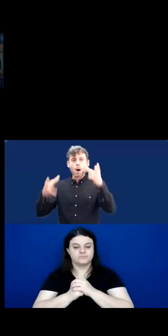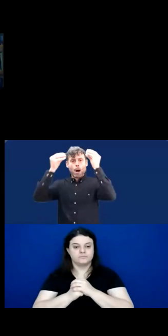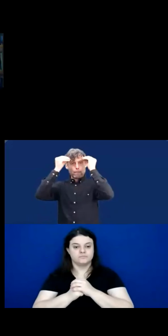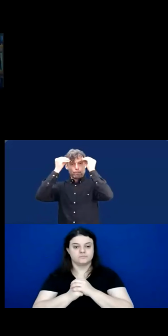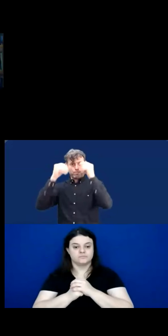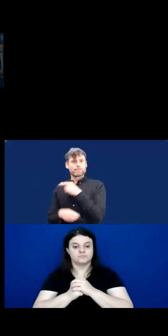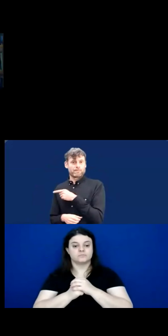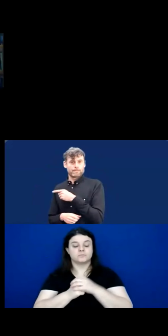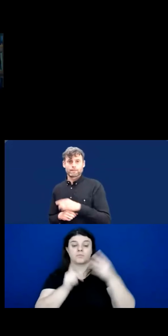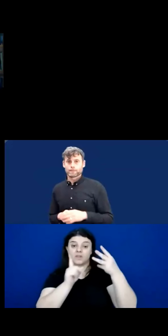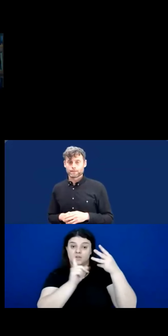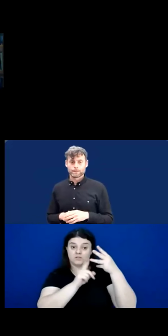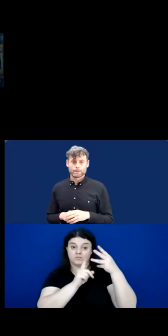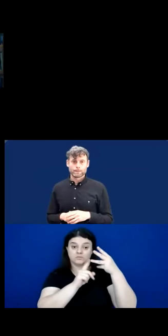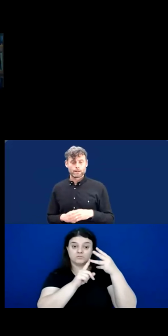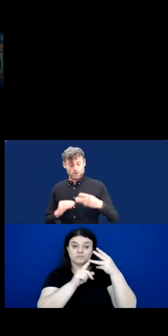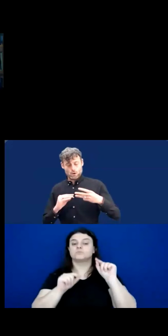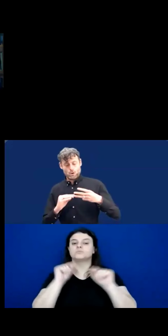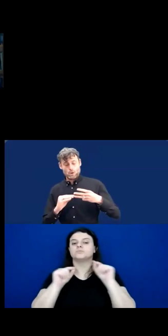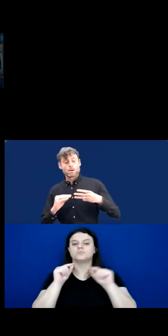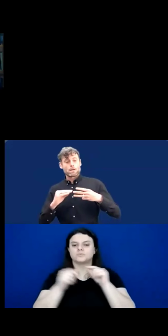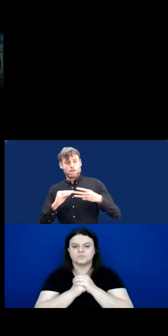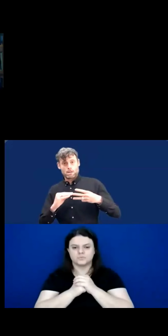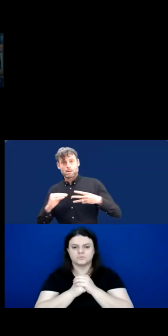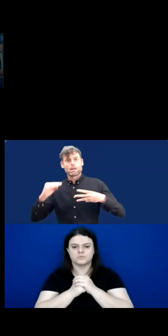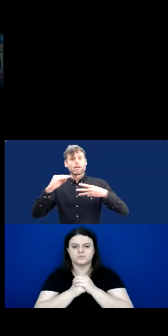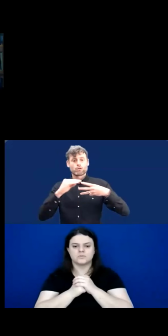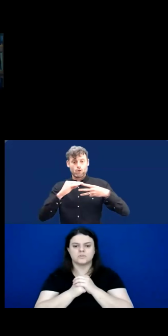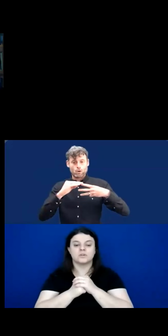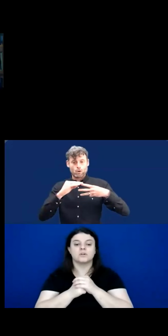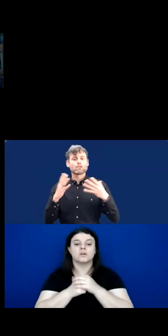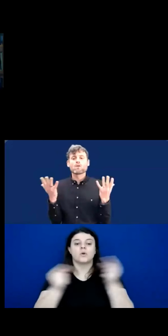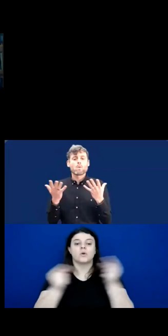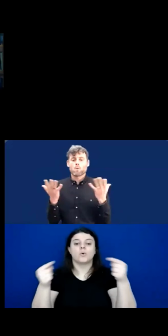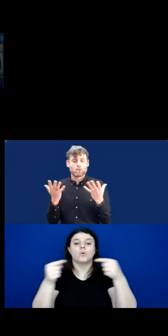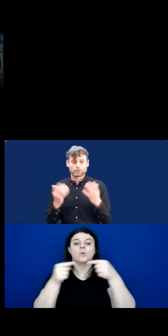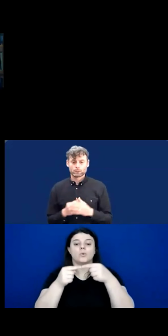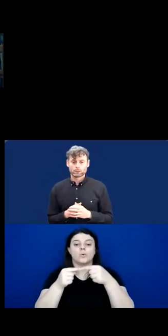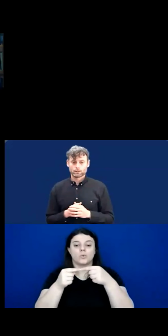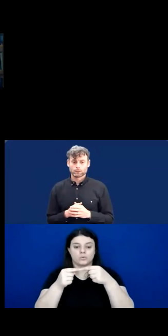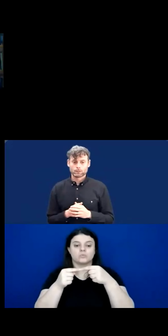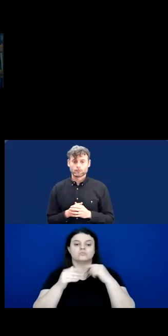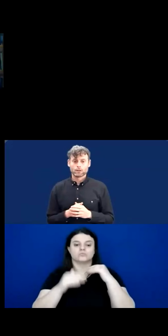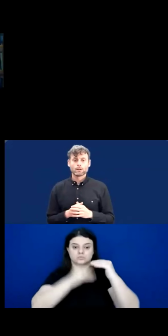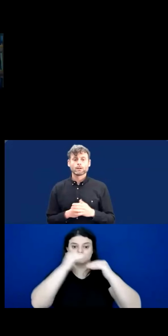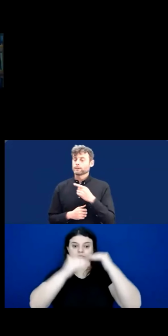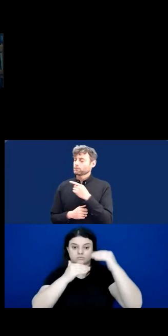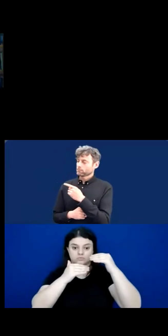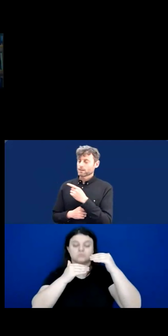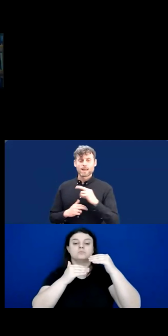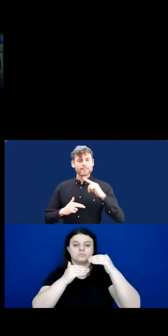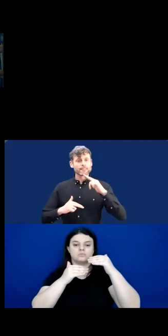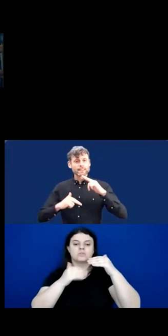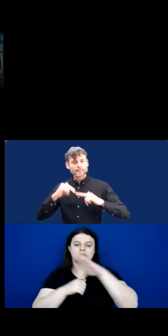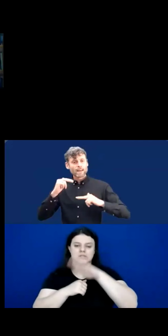In the third layer, the basic phase corresponds with a developmental level in typical children of